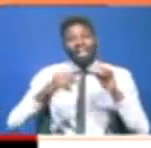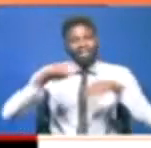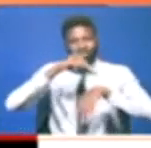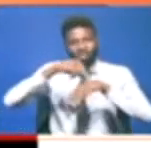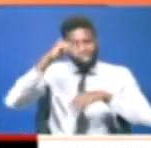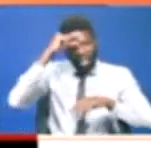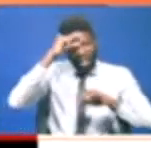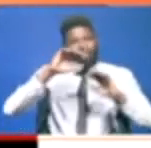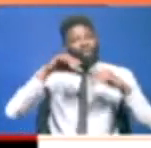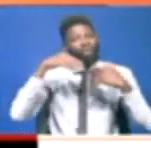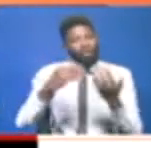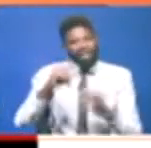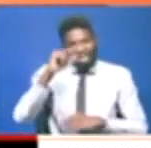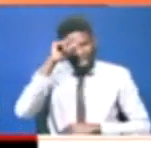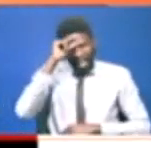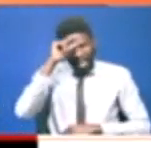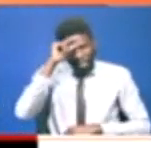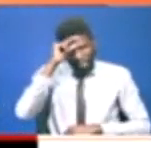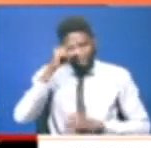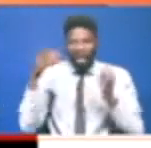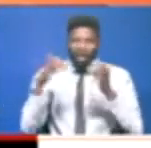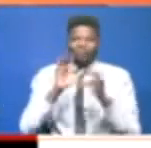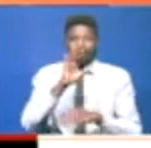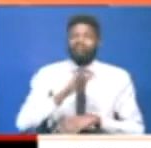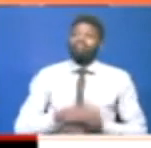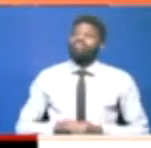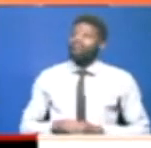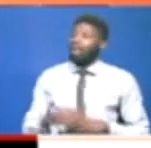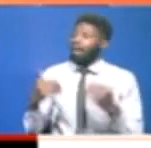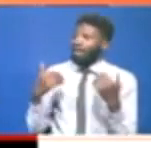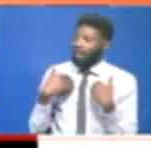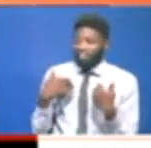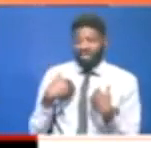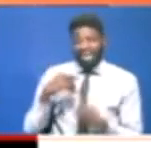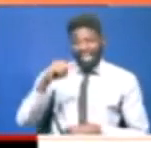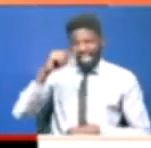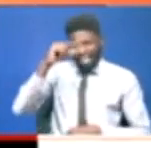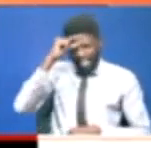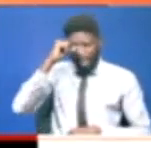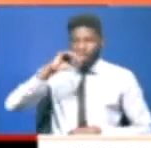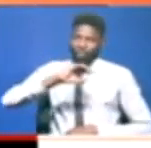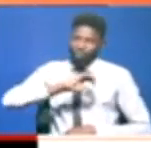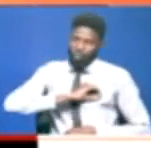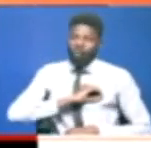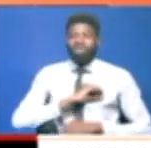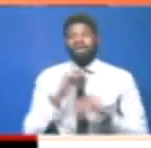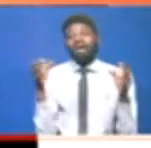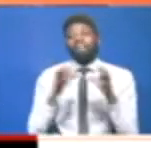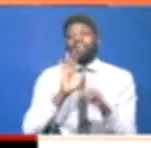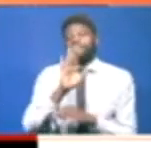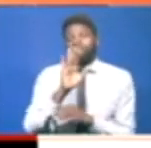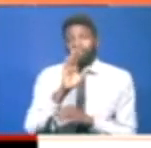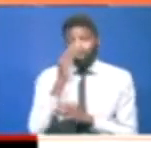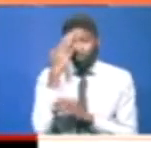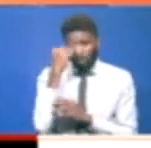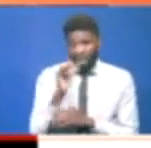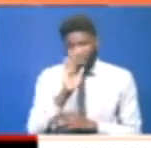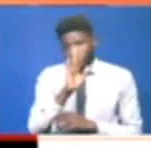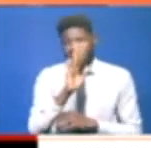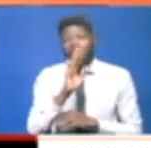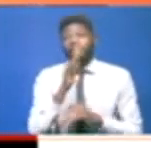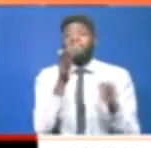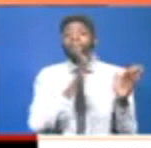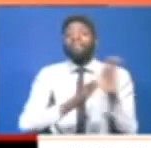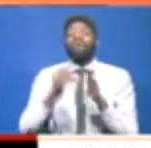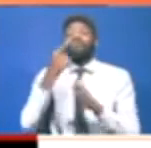the state-owned enterprises. Those state-owned enterprises, because of their schemes being defined contribution, they've actually